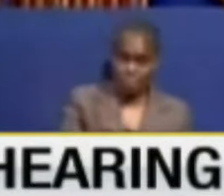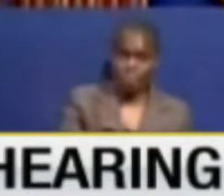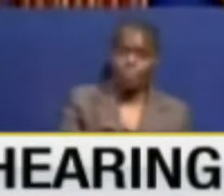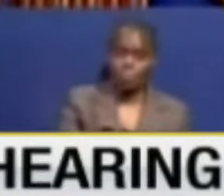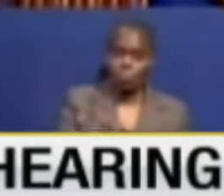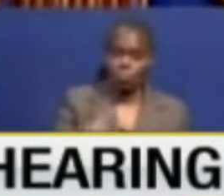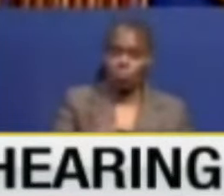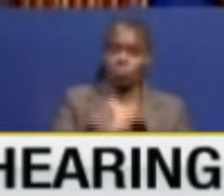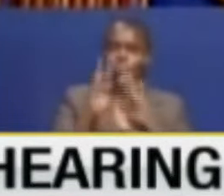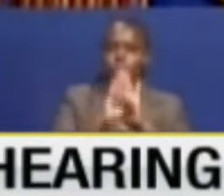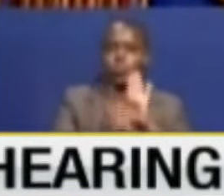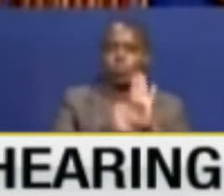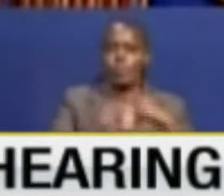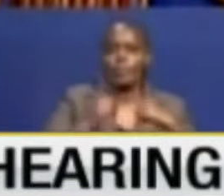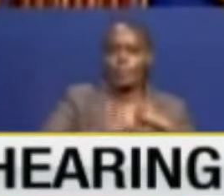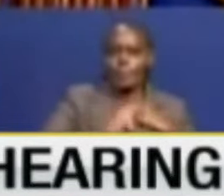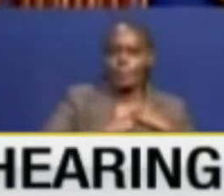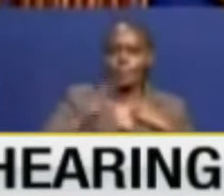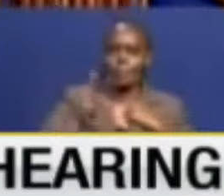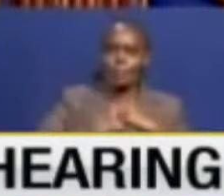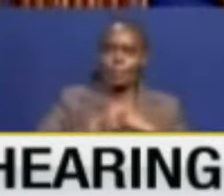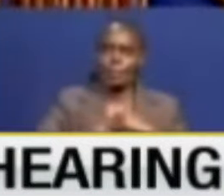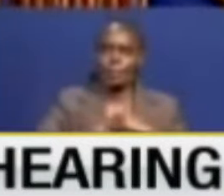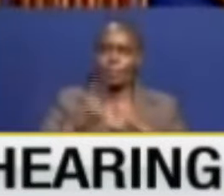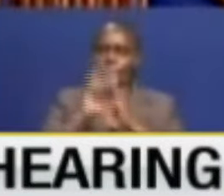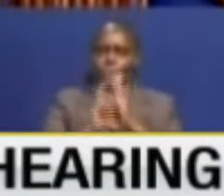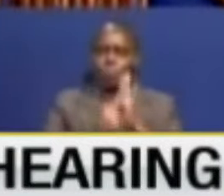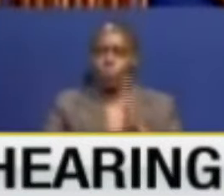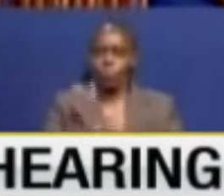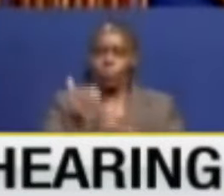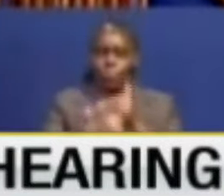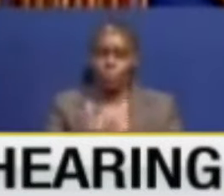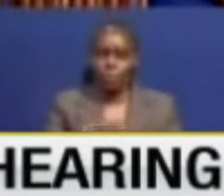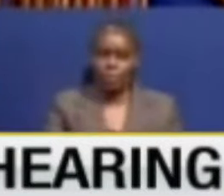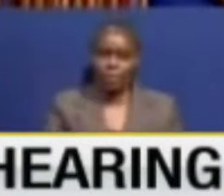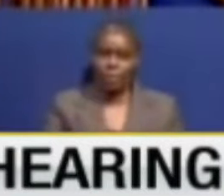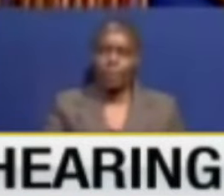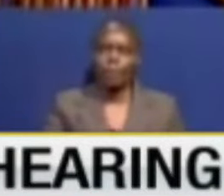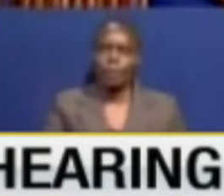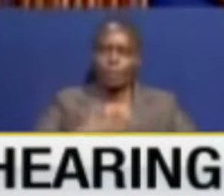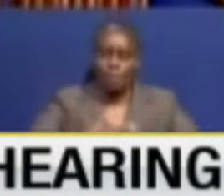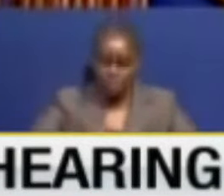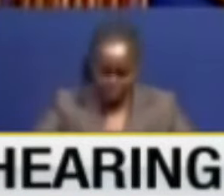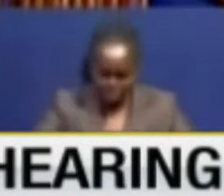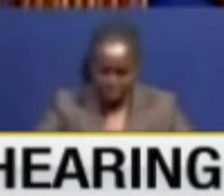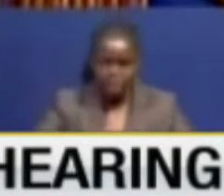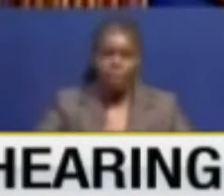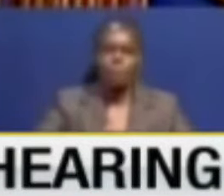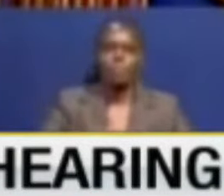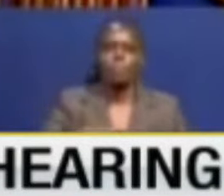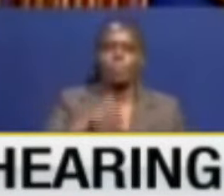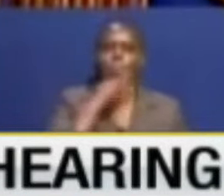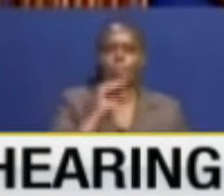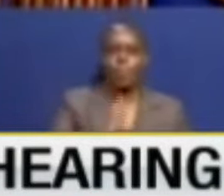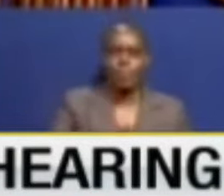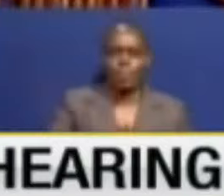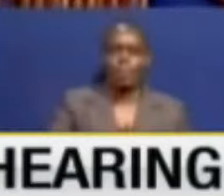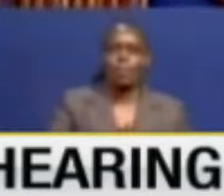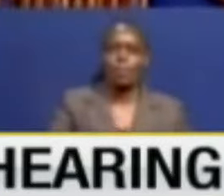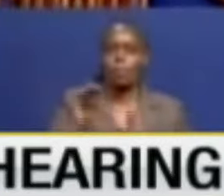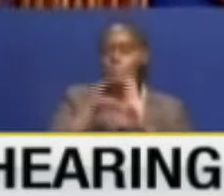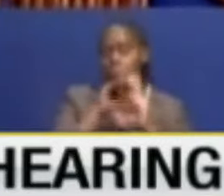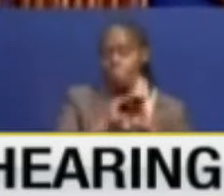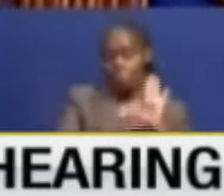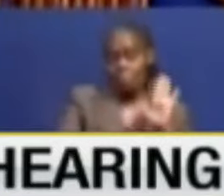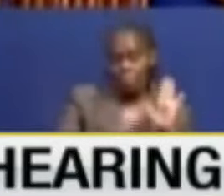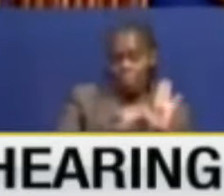in accordance with Rule 6 and 7 of the Rules of Procedure. Honorable Senators, ladies and gentlemen, the hearing program,